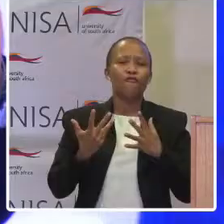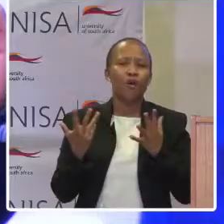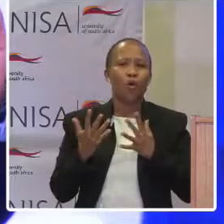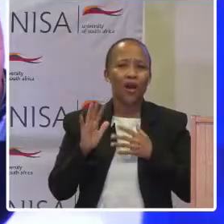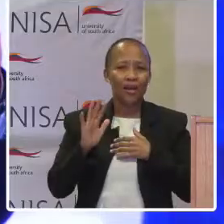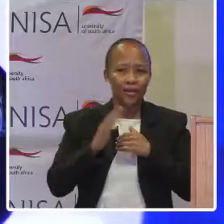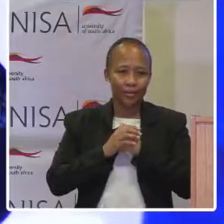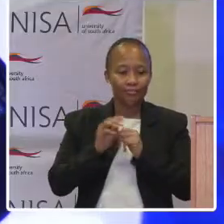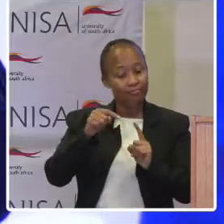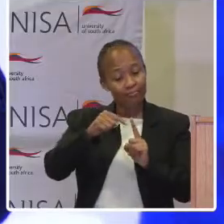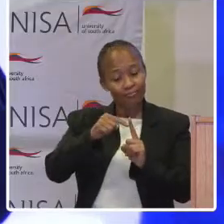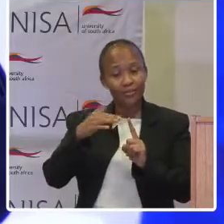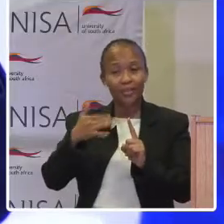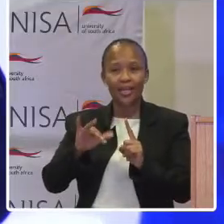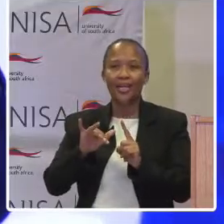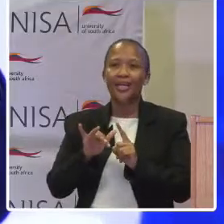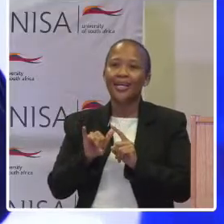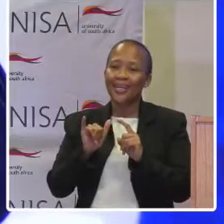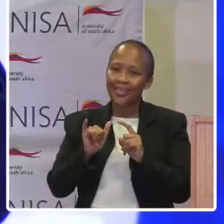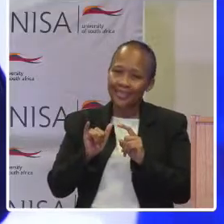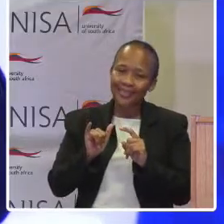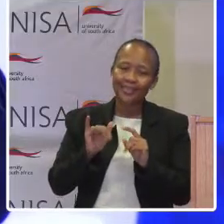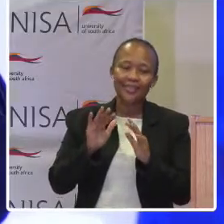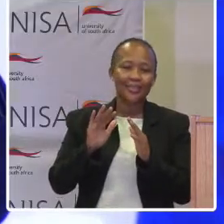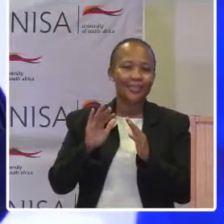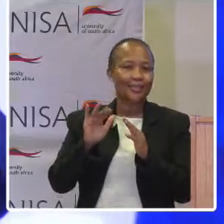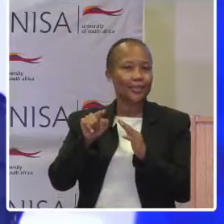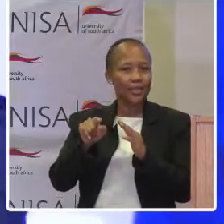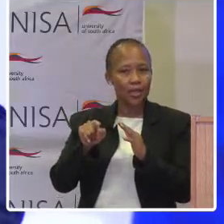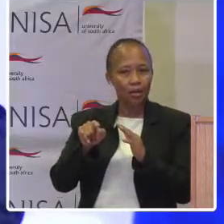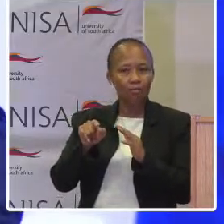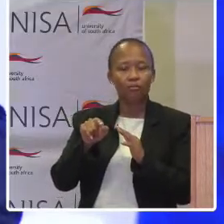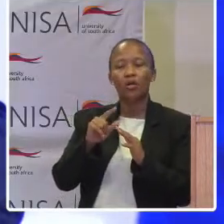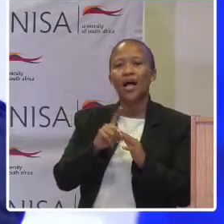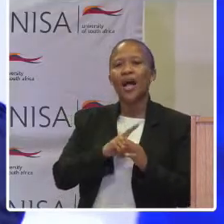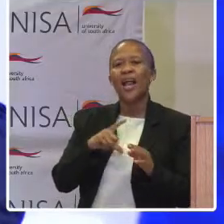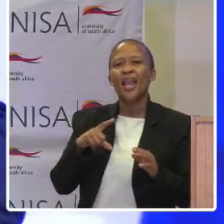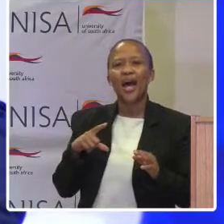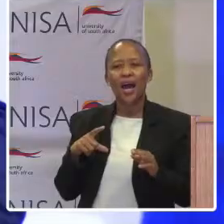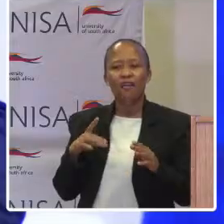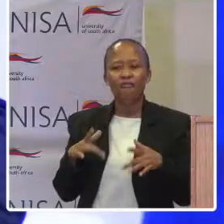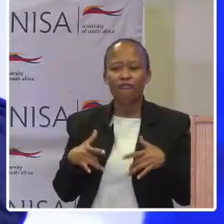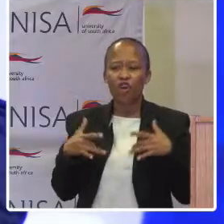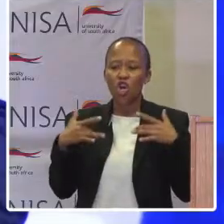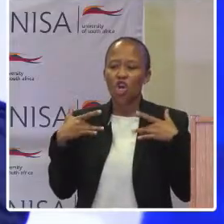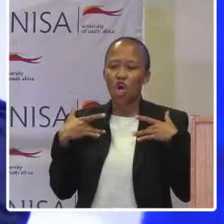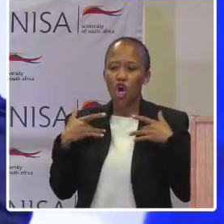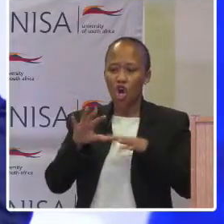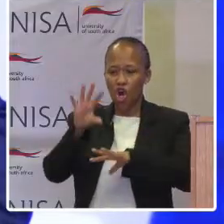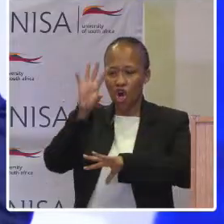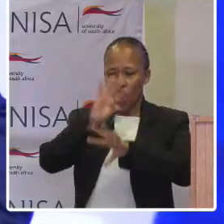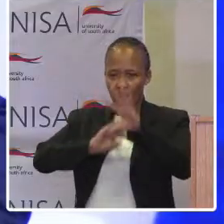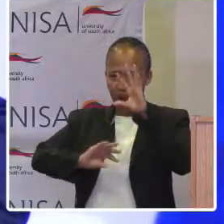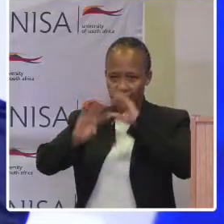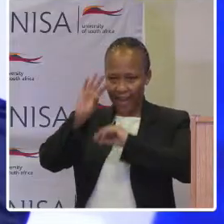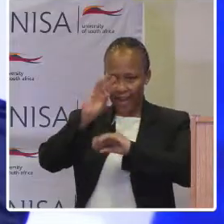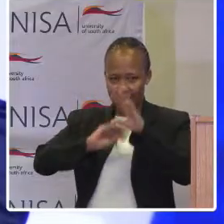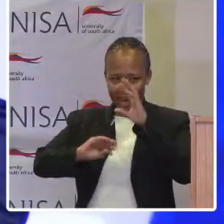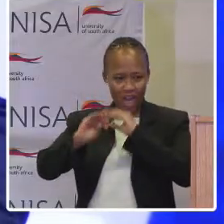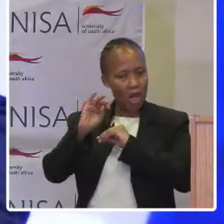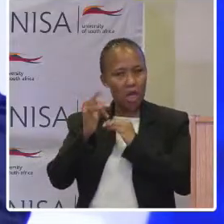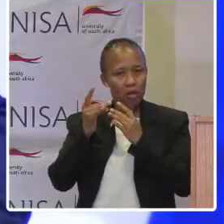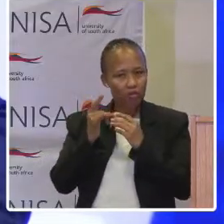a citizen of lifelong learning in the quest to learn new